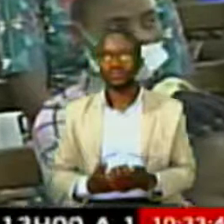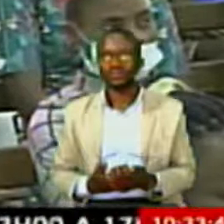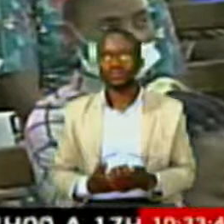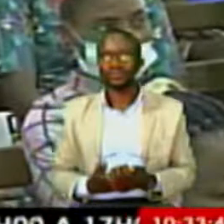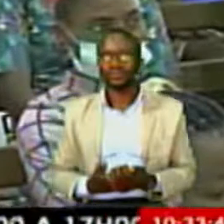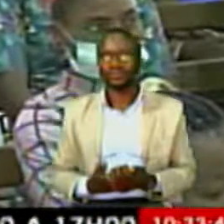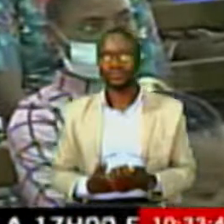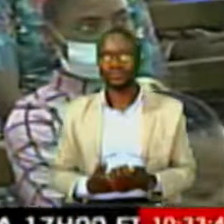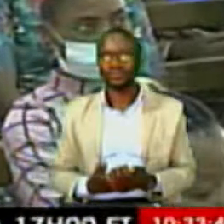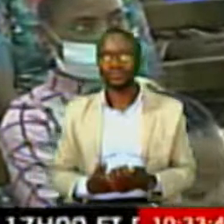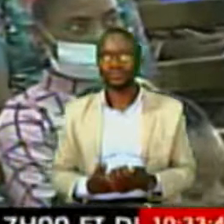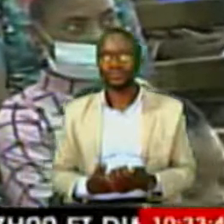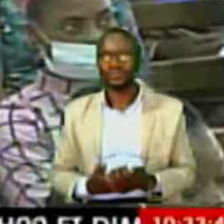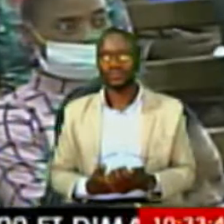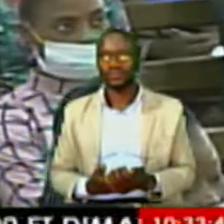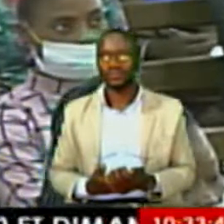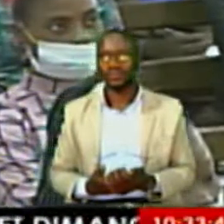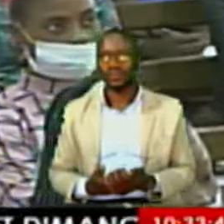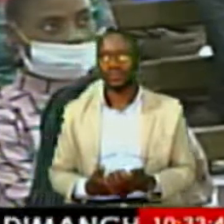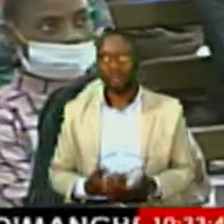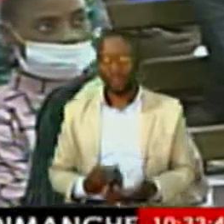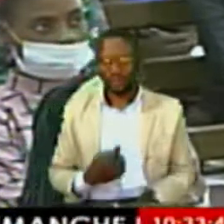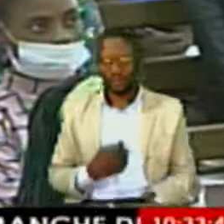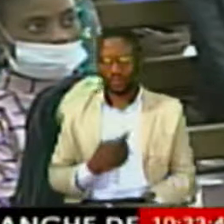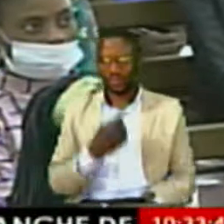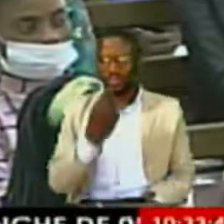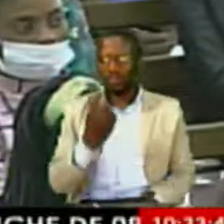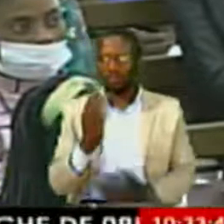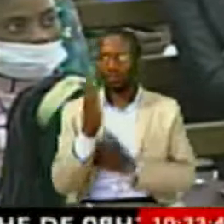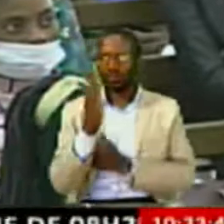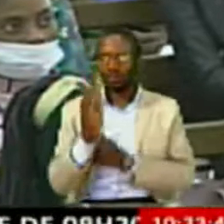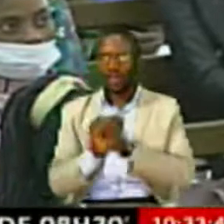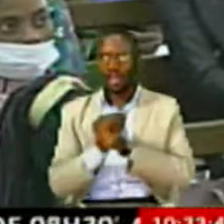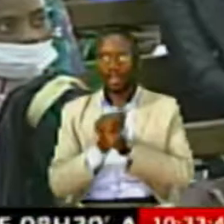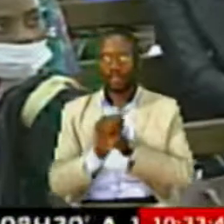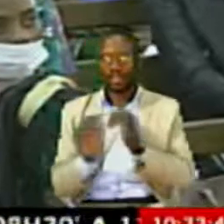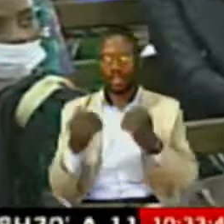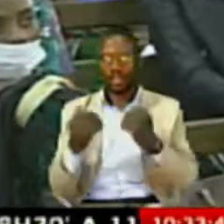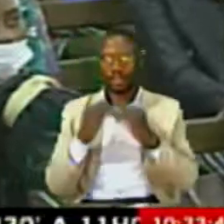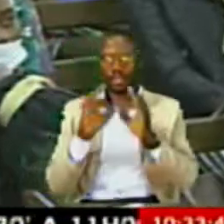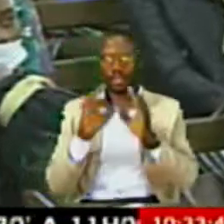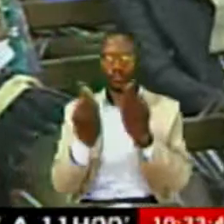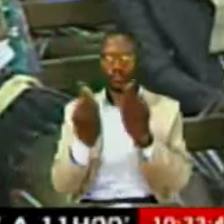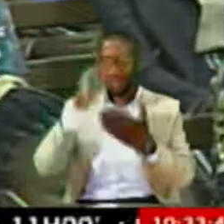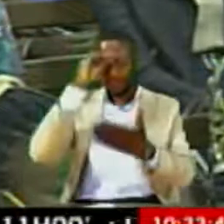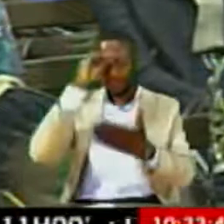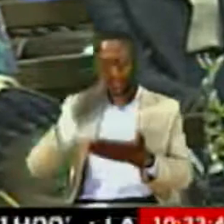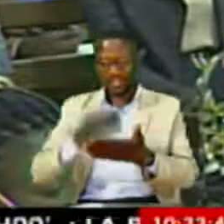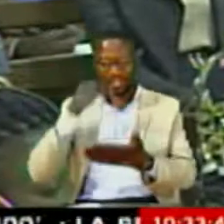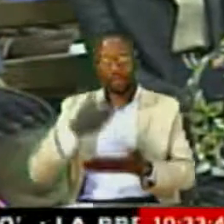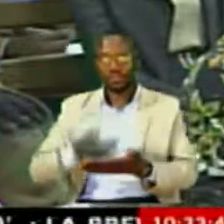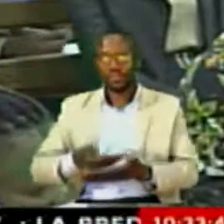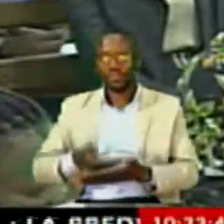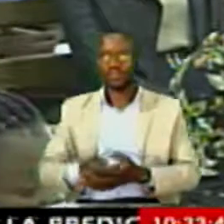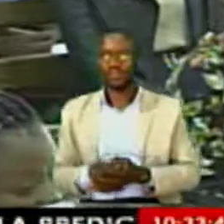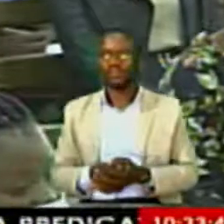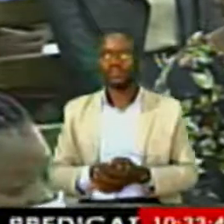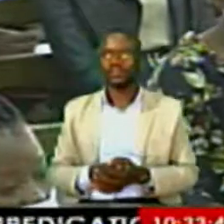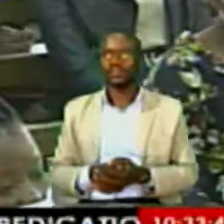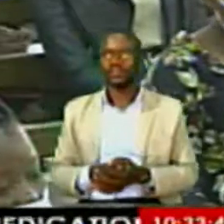J'ai dit que Dieu voulait avoir une famille de fils et de filles. I said God wanted to have a big family of sons and daughters.